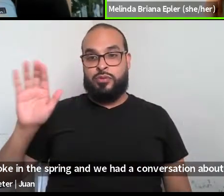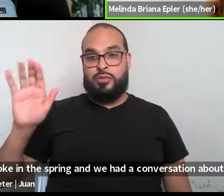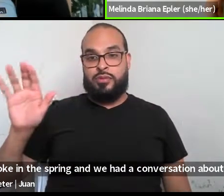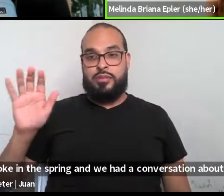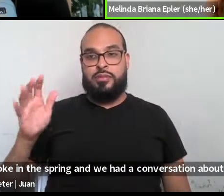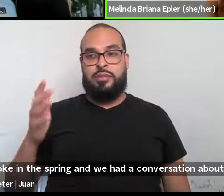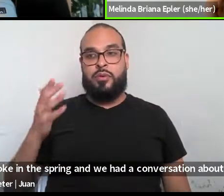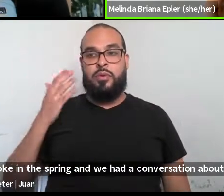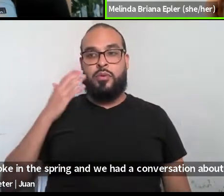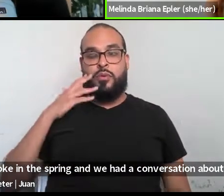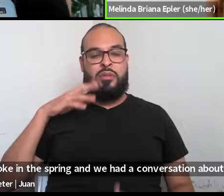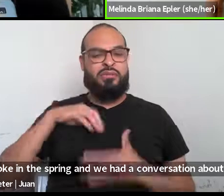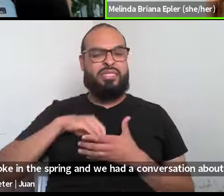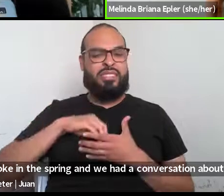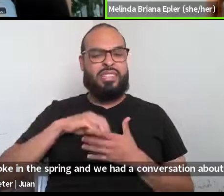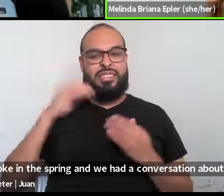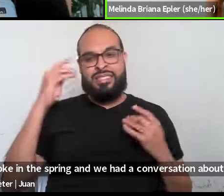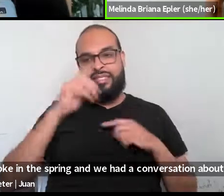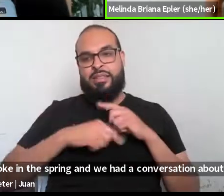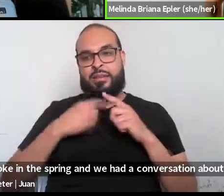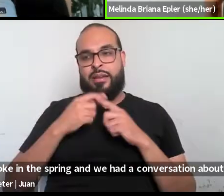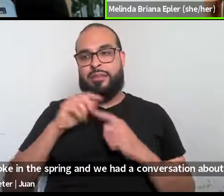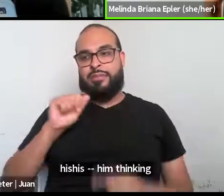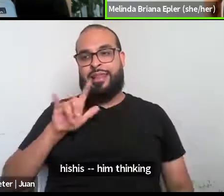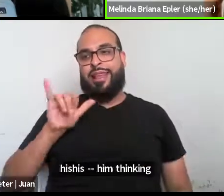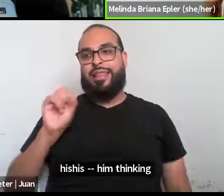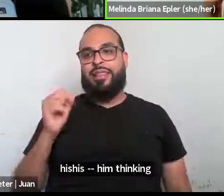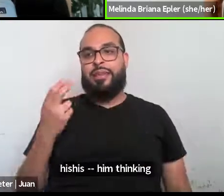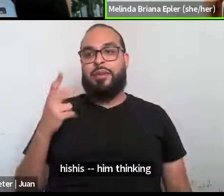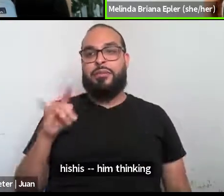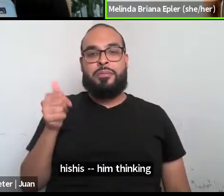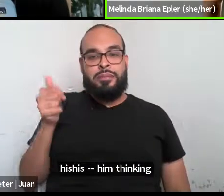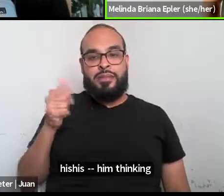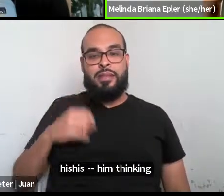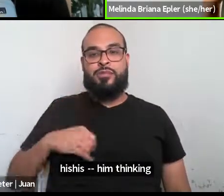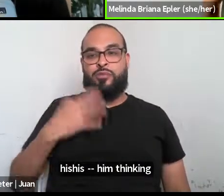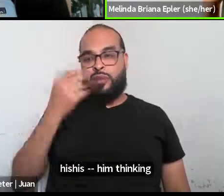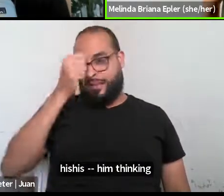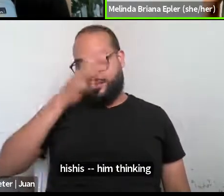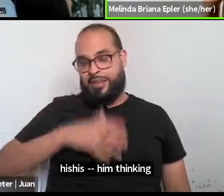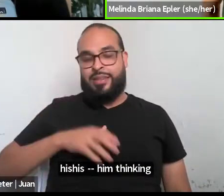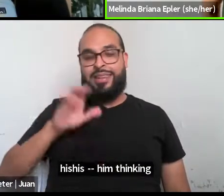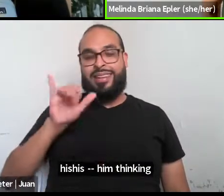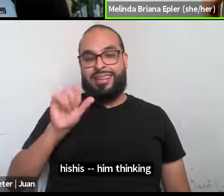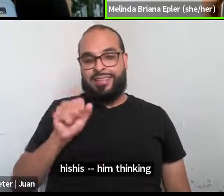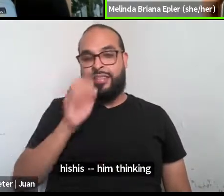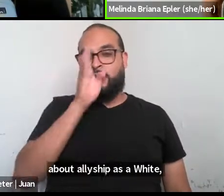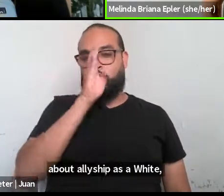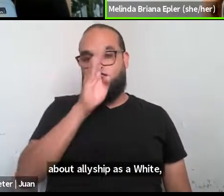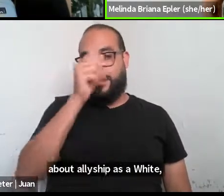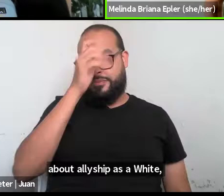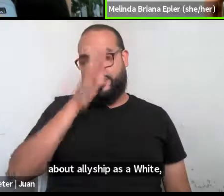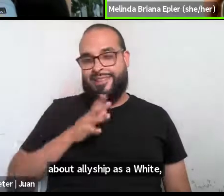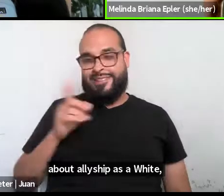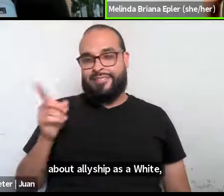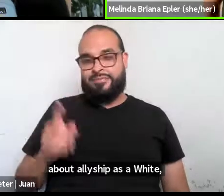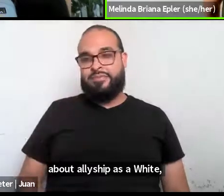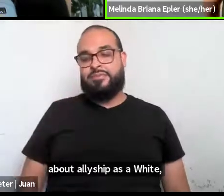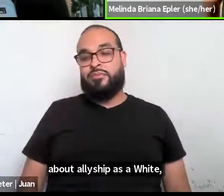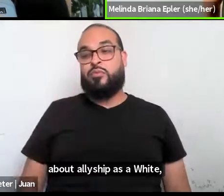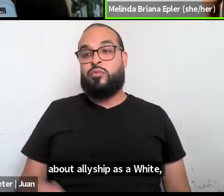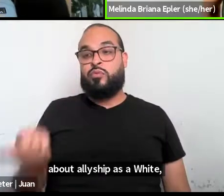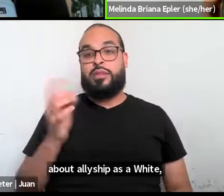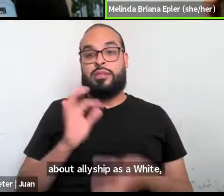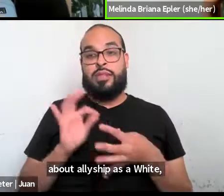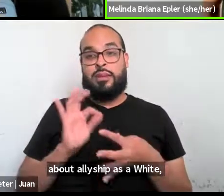him thinking about allyship as a white man, as a white cisgendered heterosexual man. And one of the things that he said